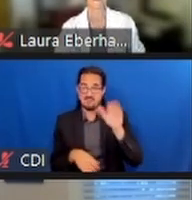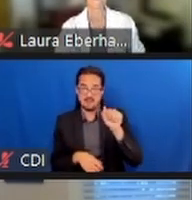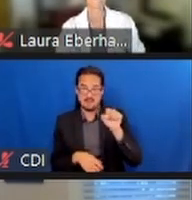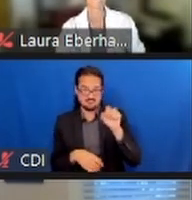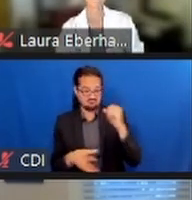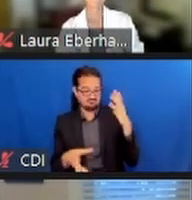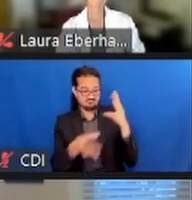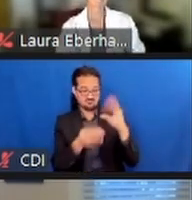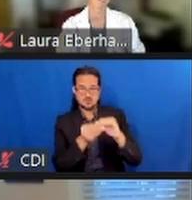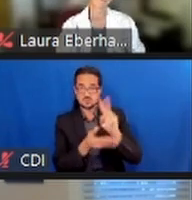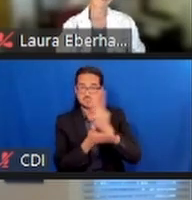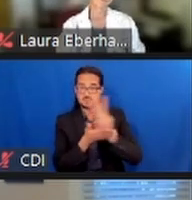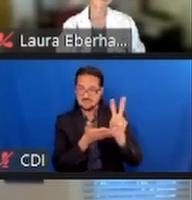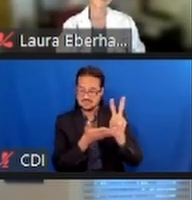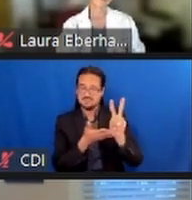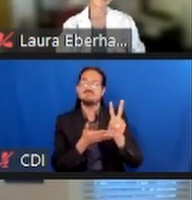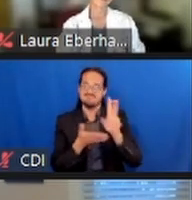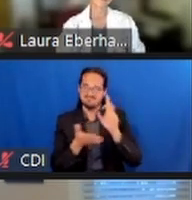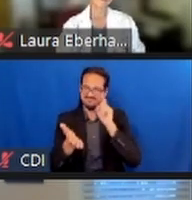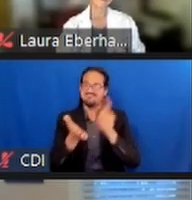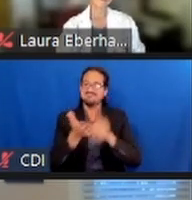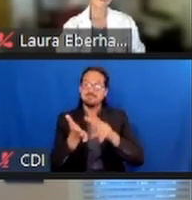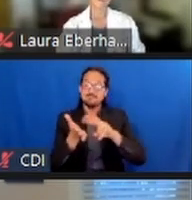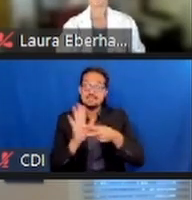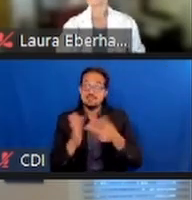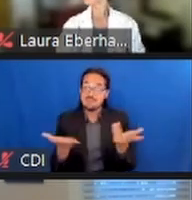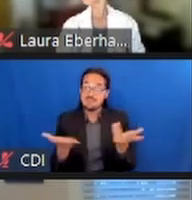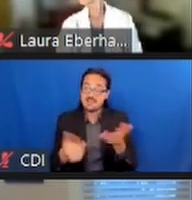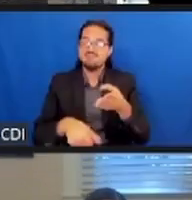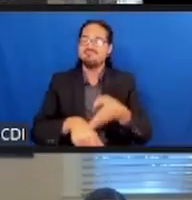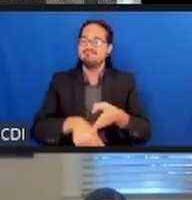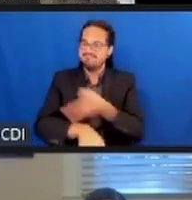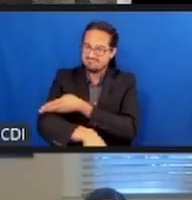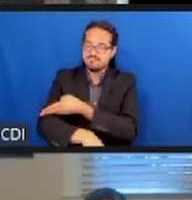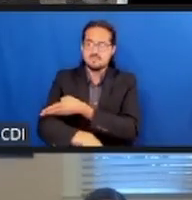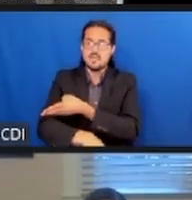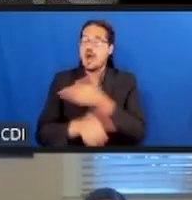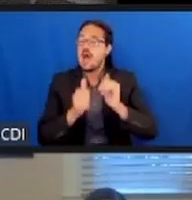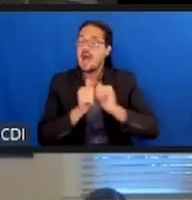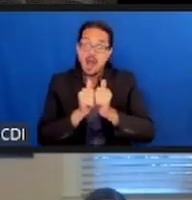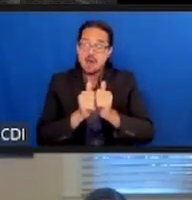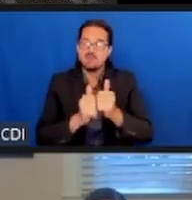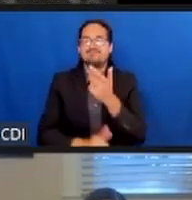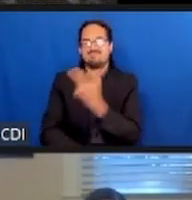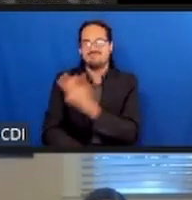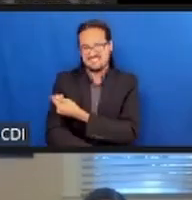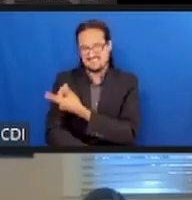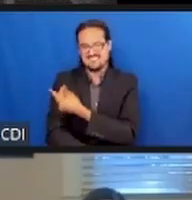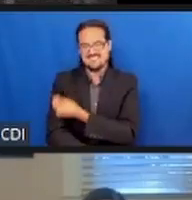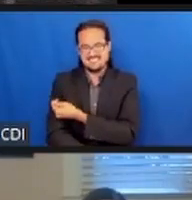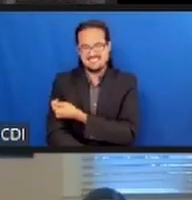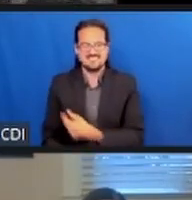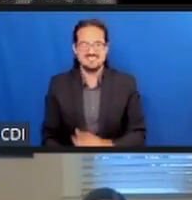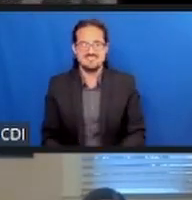we've been making, and largely due to the protection of vaccinations. Next slide, please.